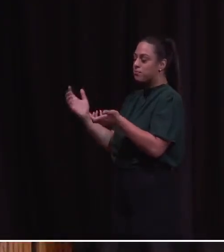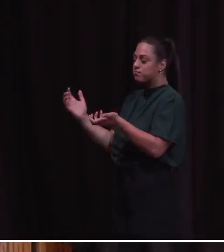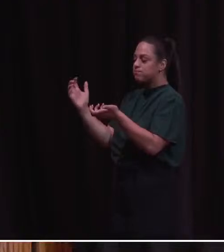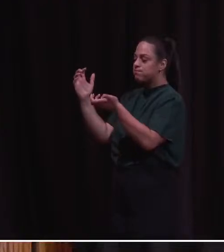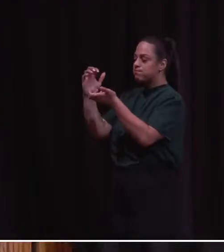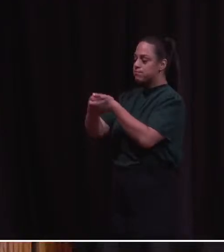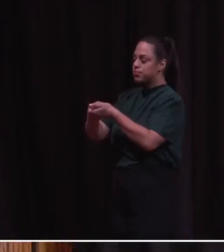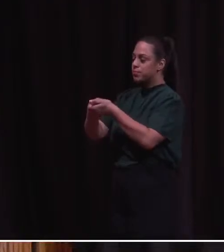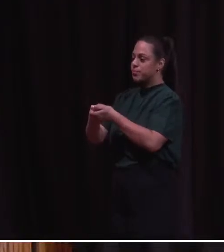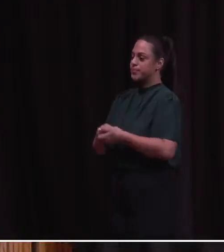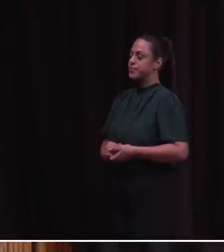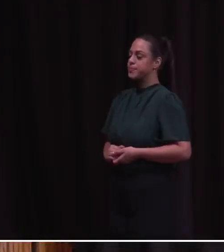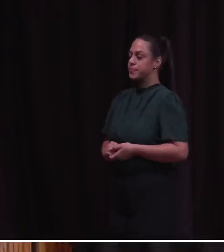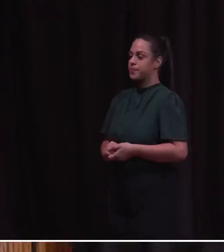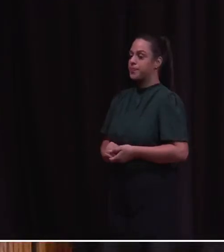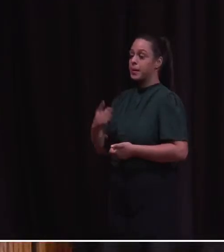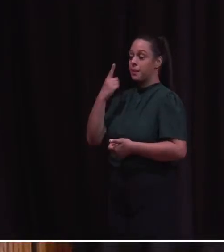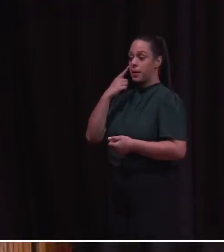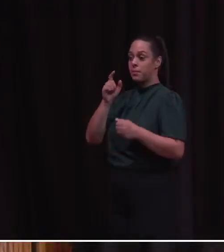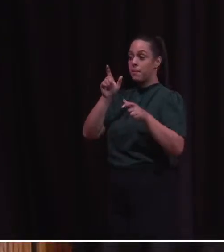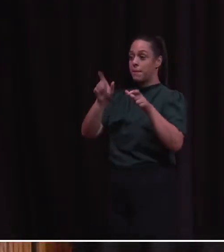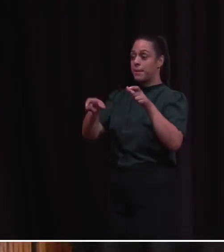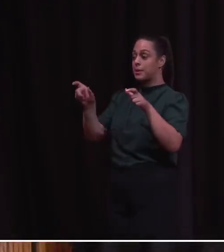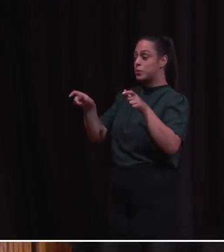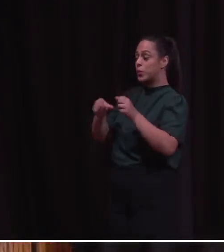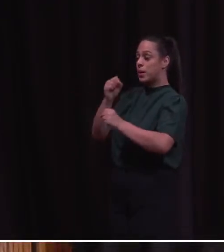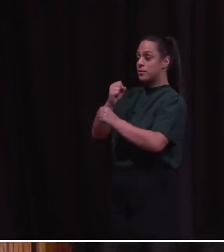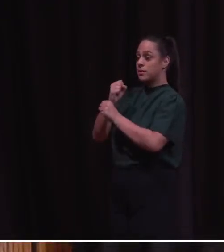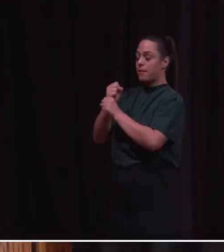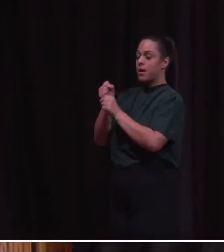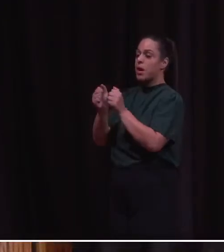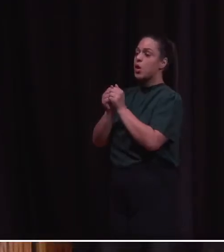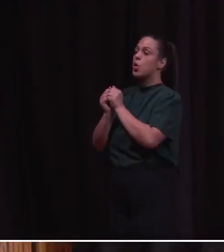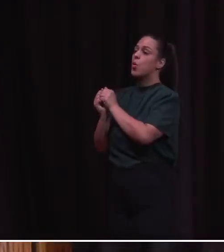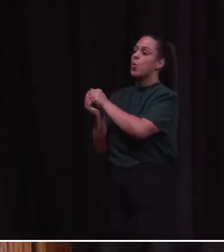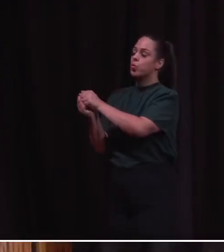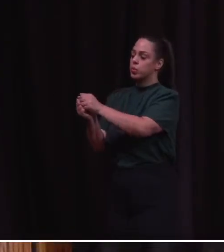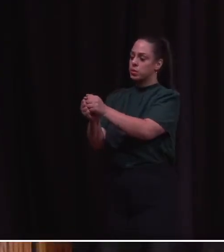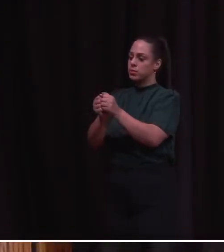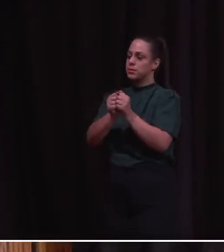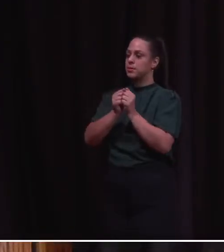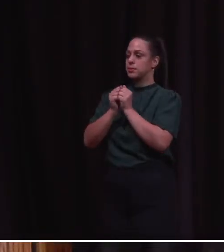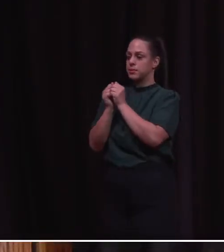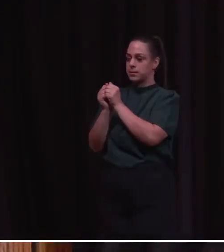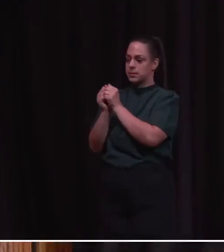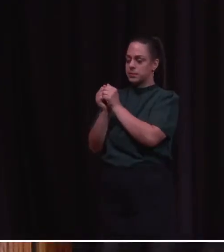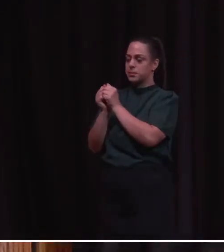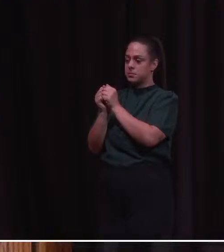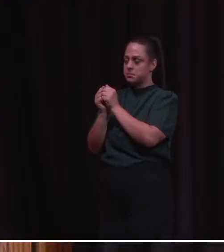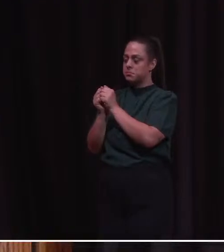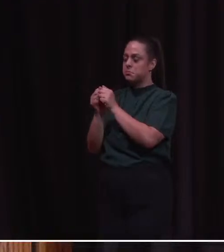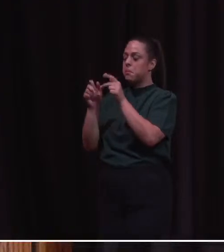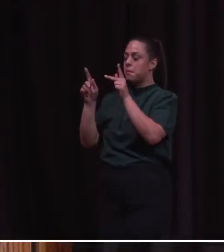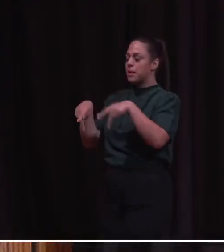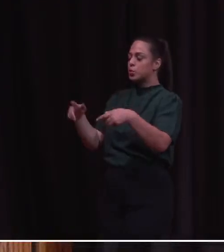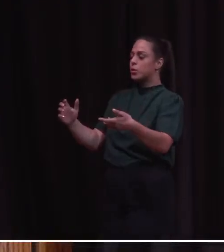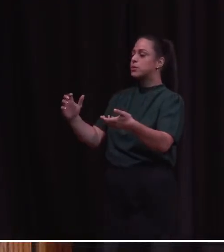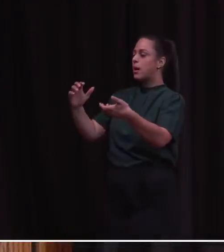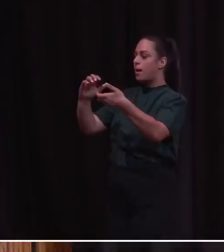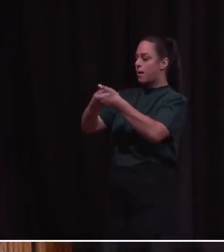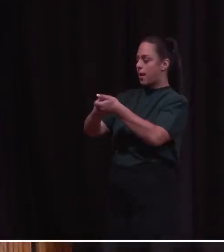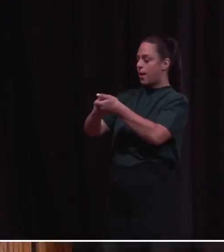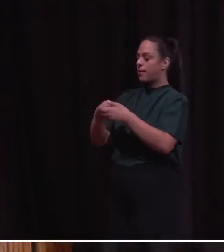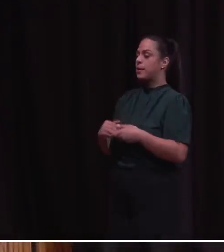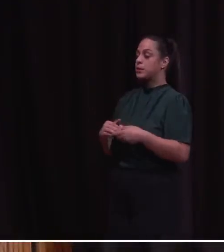the need for people to work together, the need for alliances. And she said, if we're to